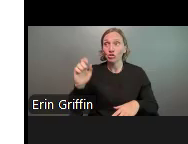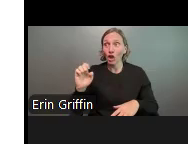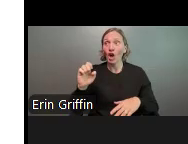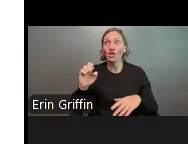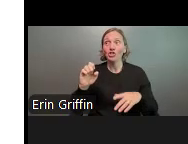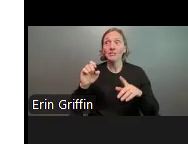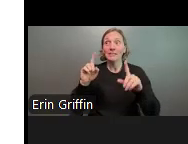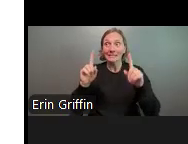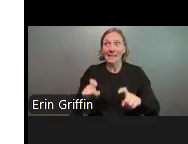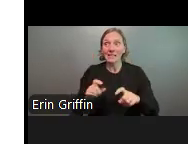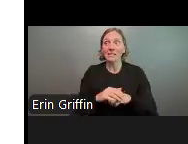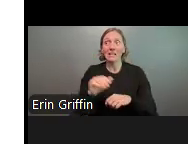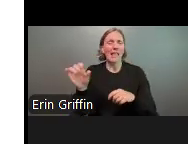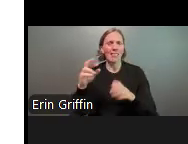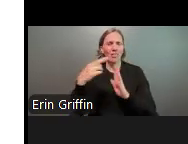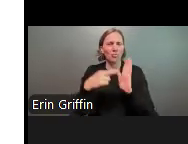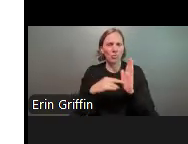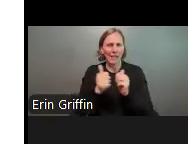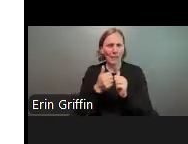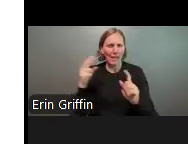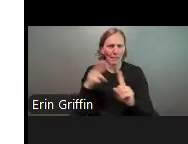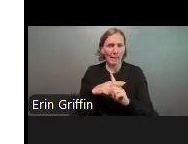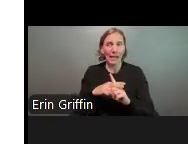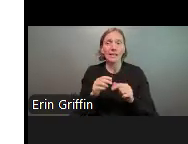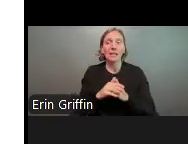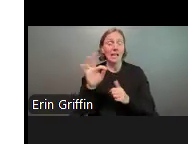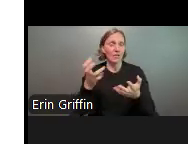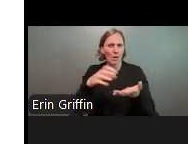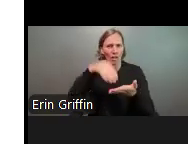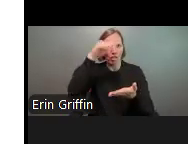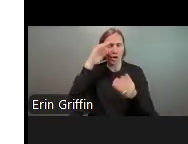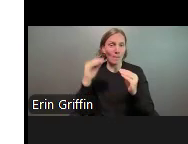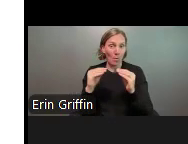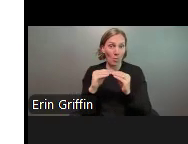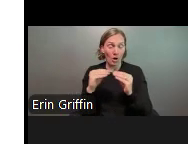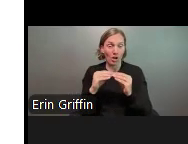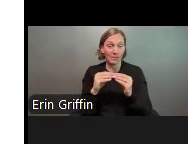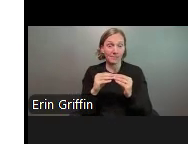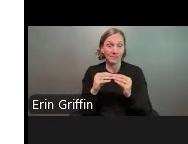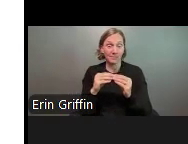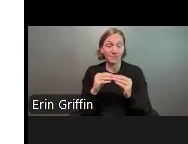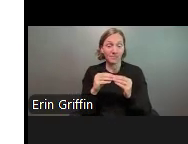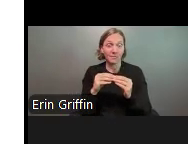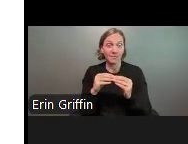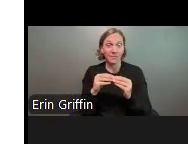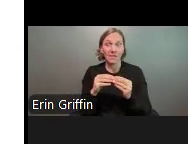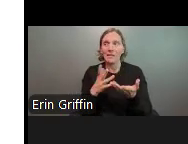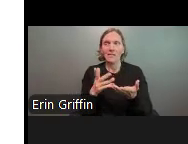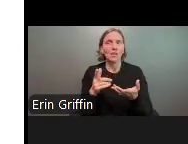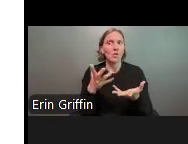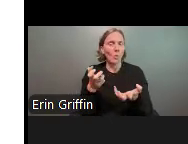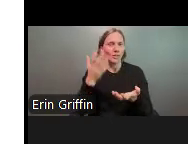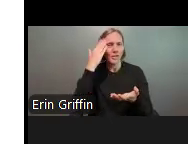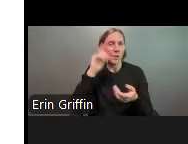apply. If you want to learn more about that and how this program, what our policy is around that,